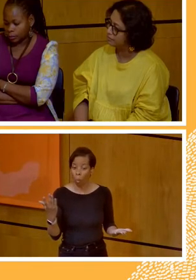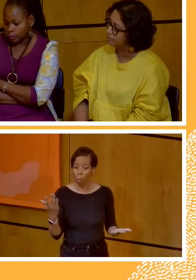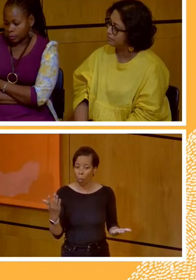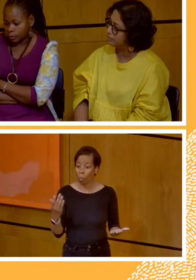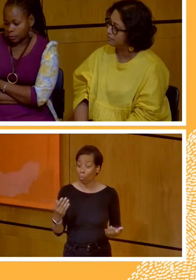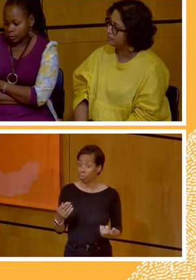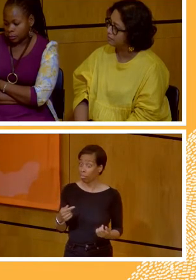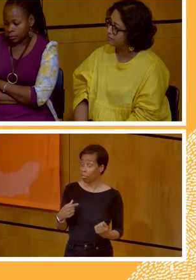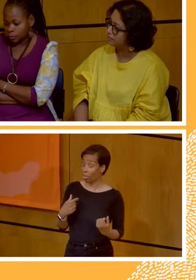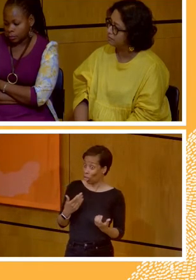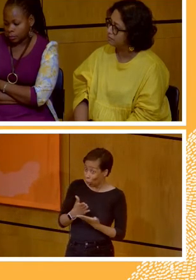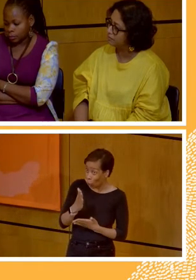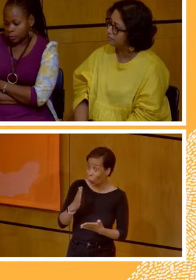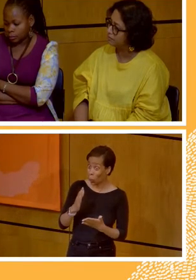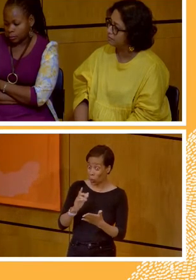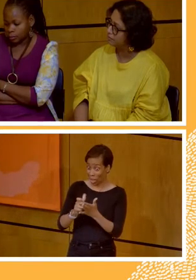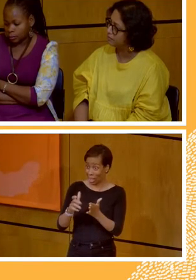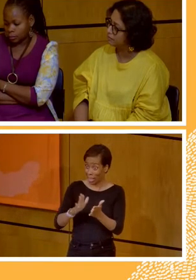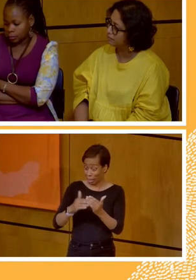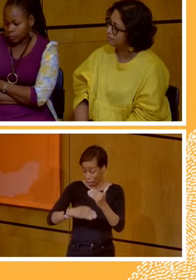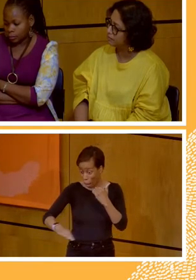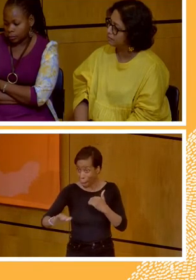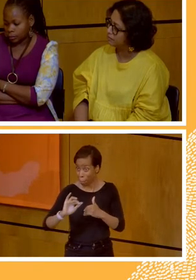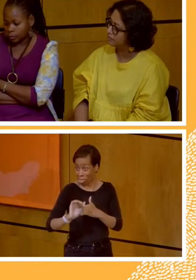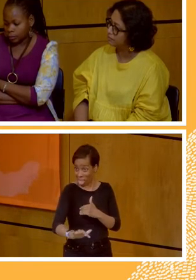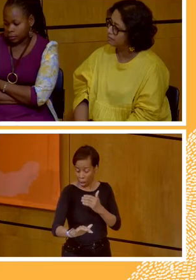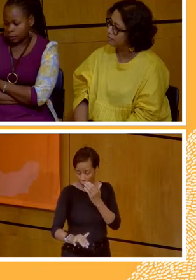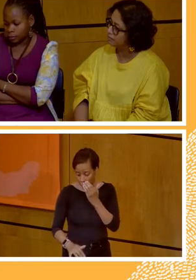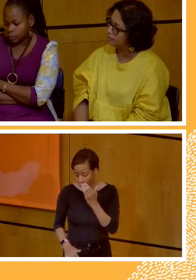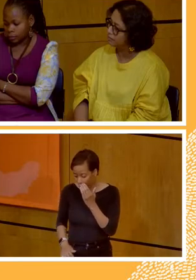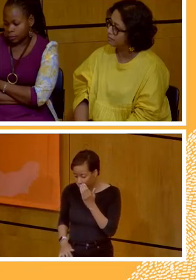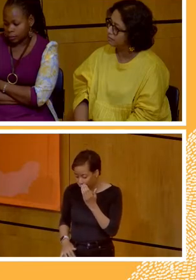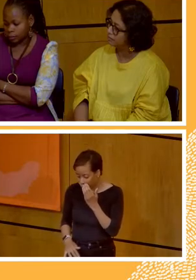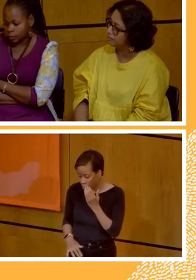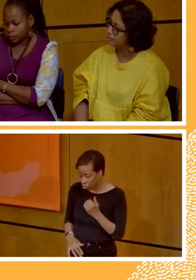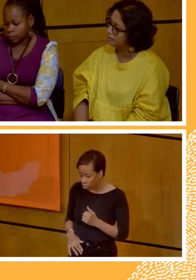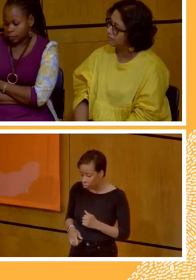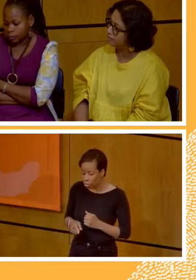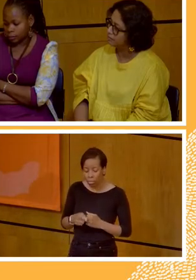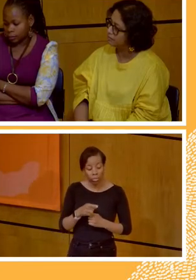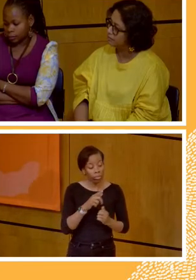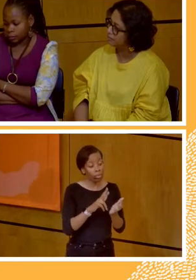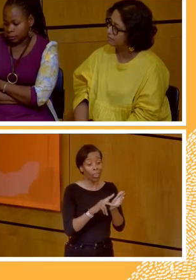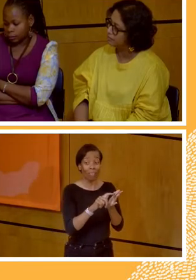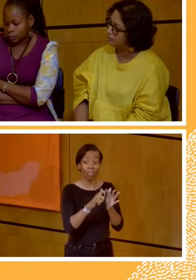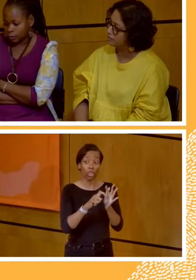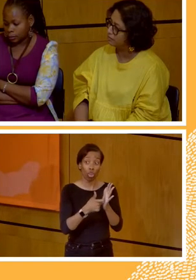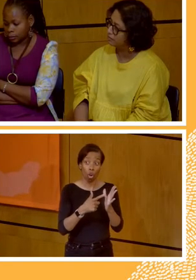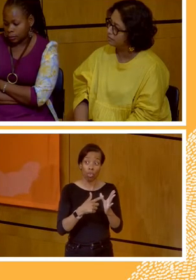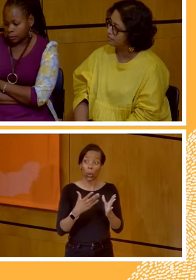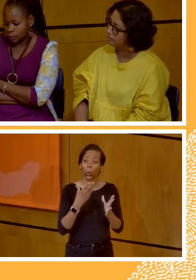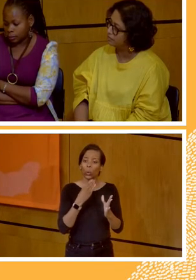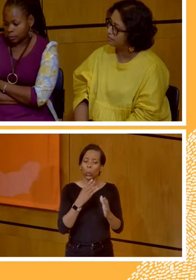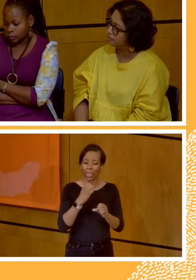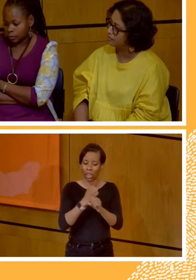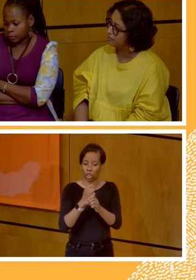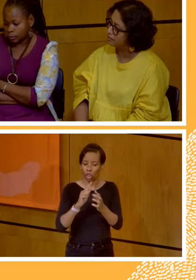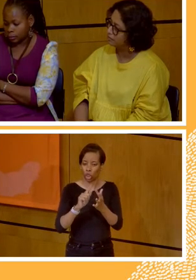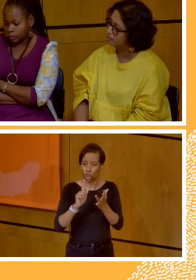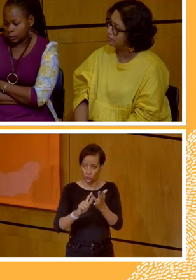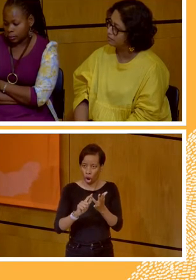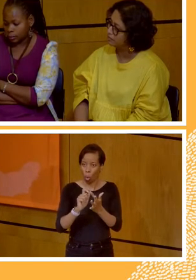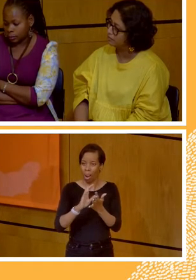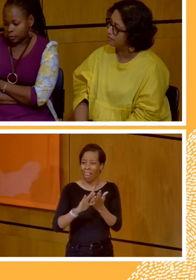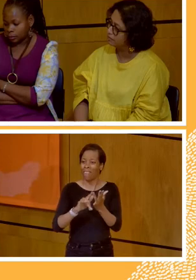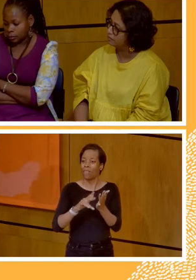in this case, in terms of techniques, Victoria's using two geophones, which are what scientists would use to measure earthquakes. But they basically just record